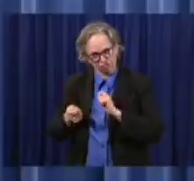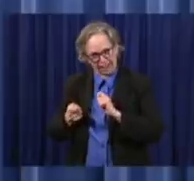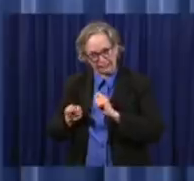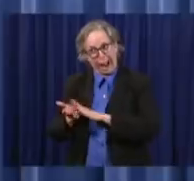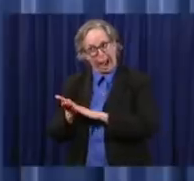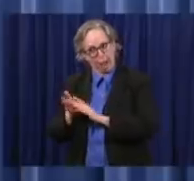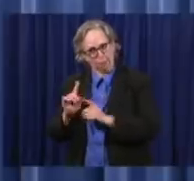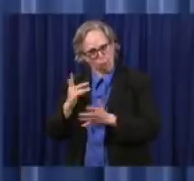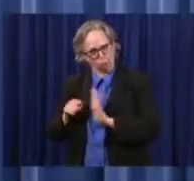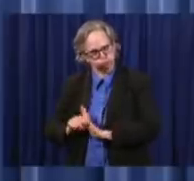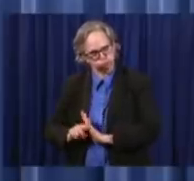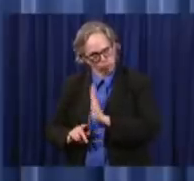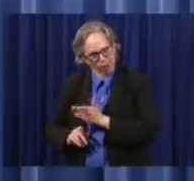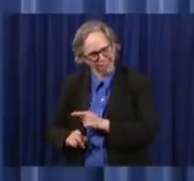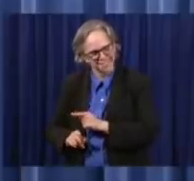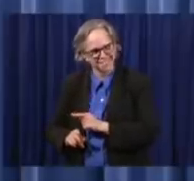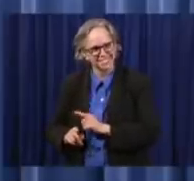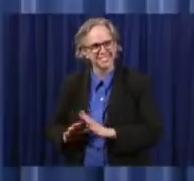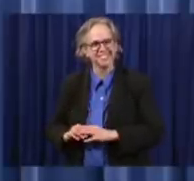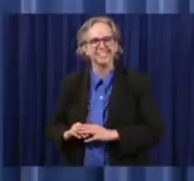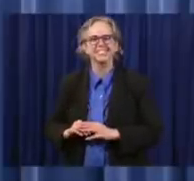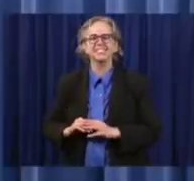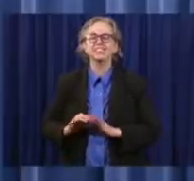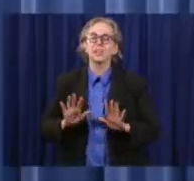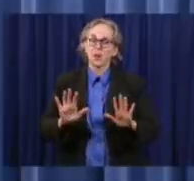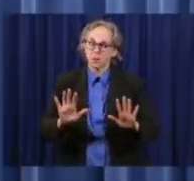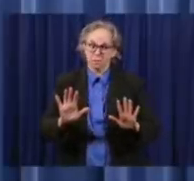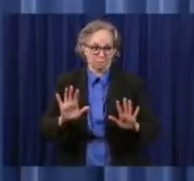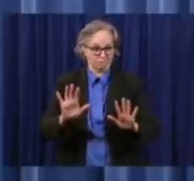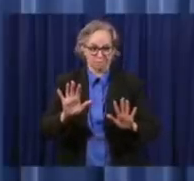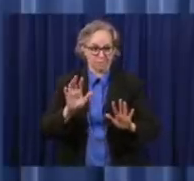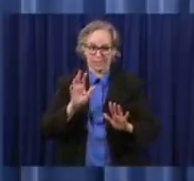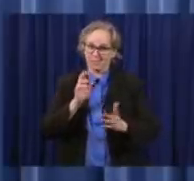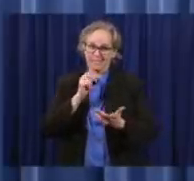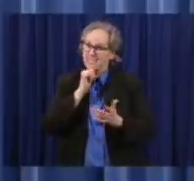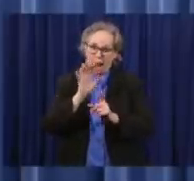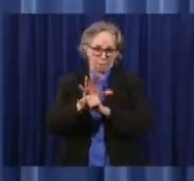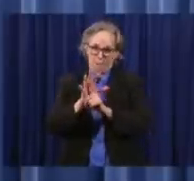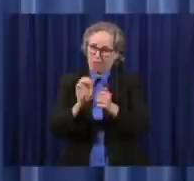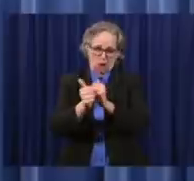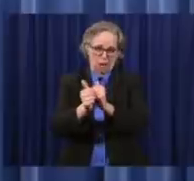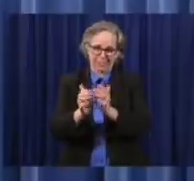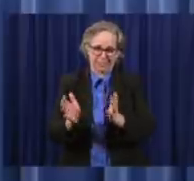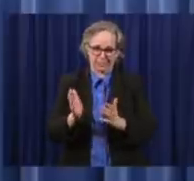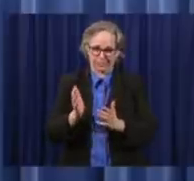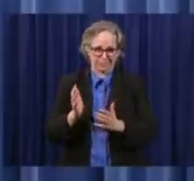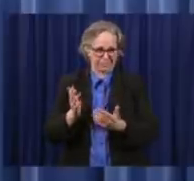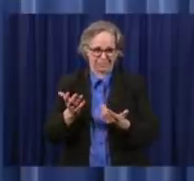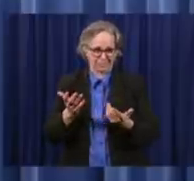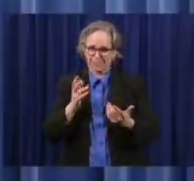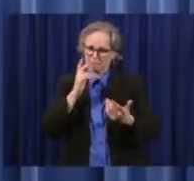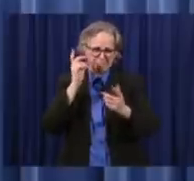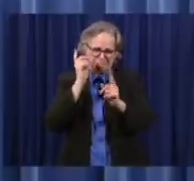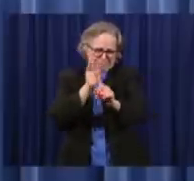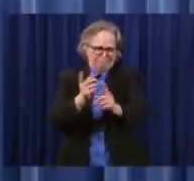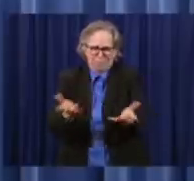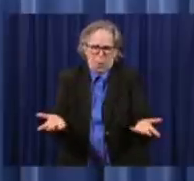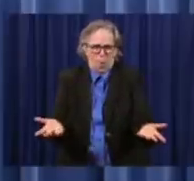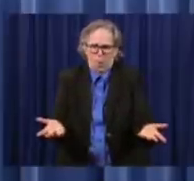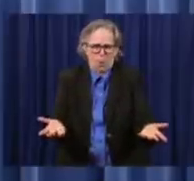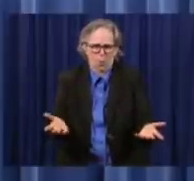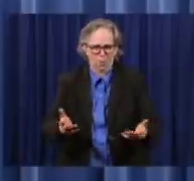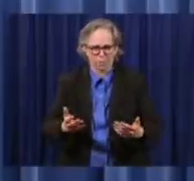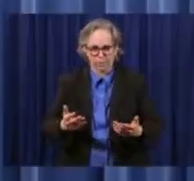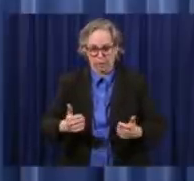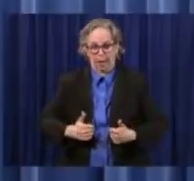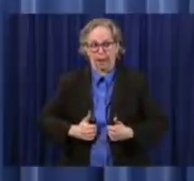So you know, this is not a popularity contest. That's not what this is about. We have lives at stake.